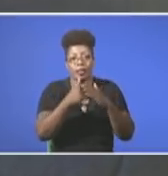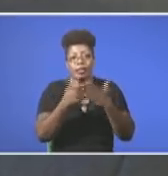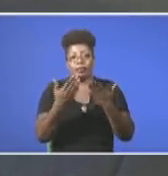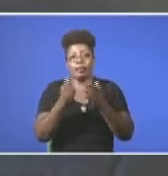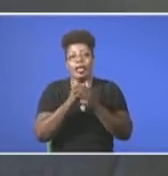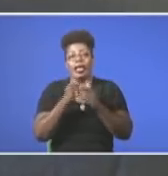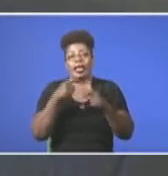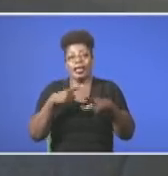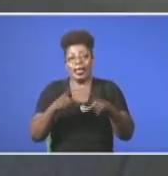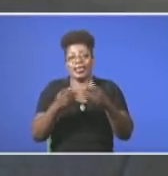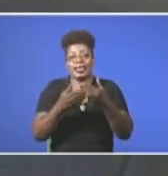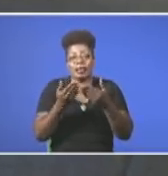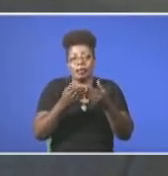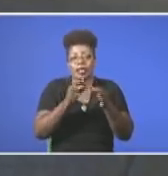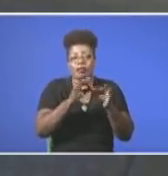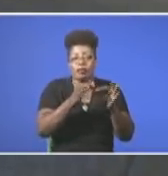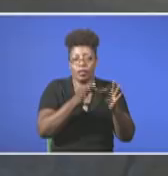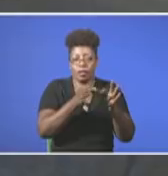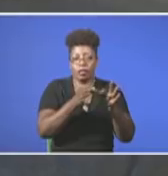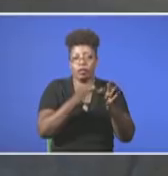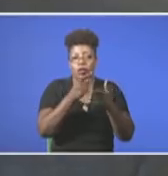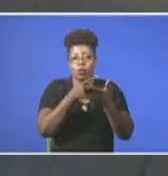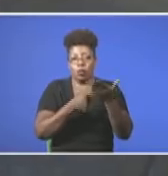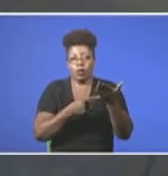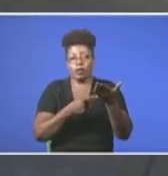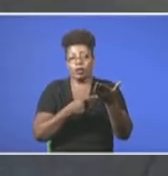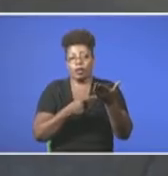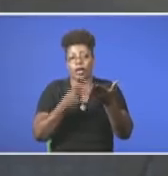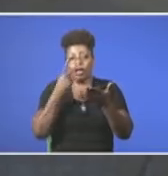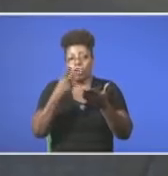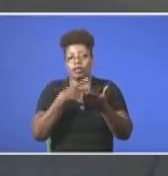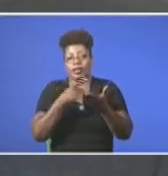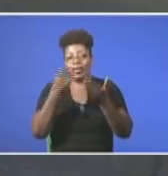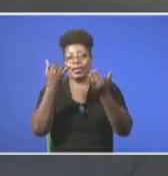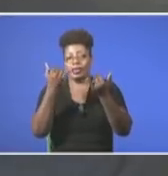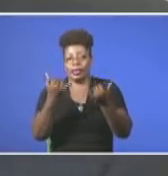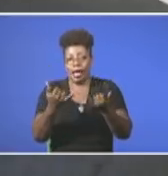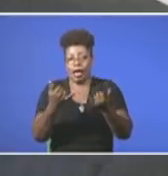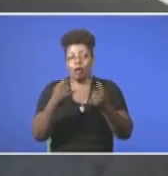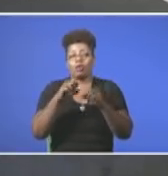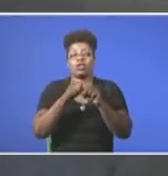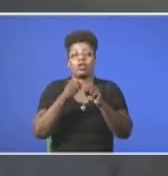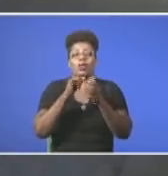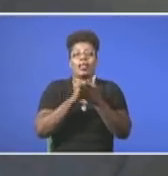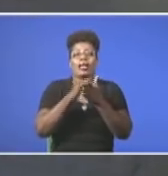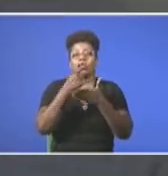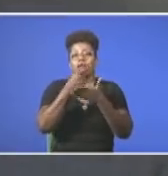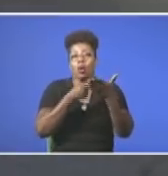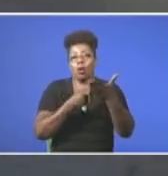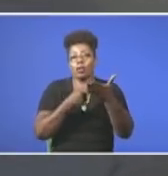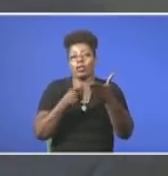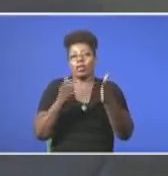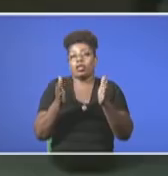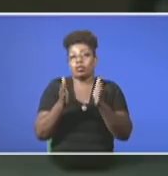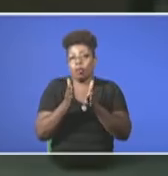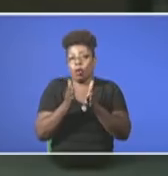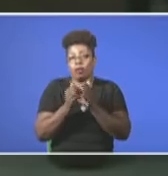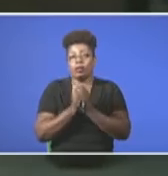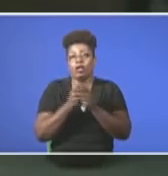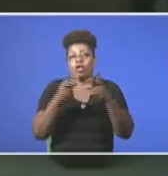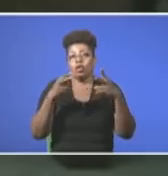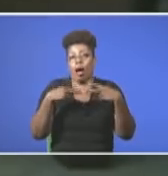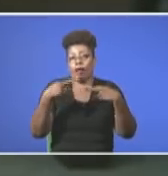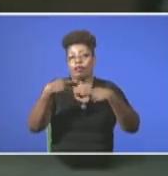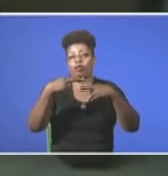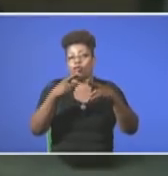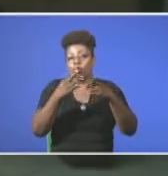it to its existing building look. So that cost is very, very small. You already have the rooms, the